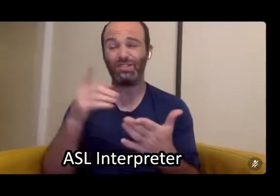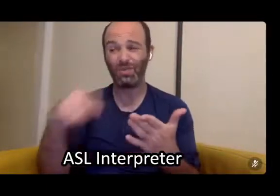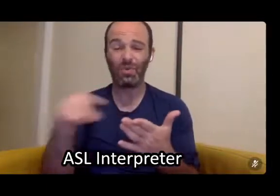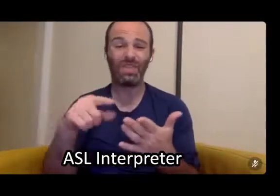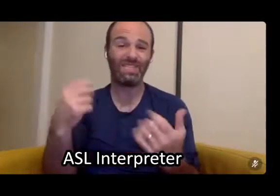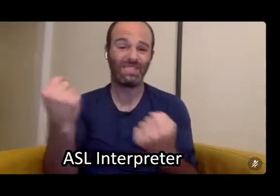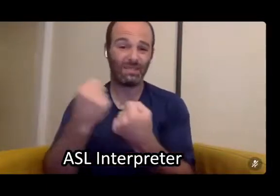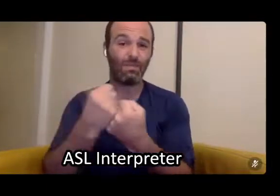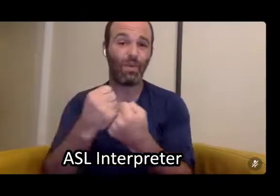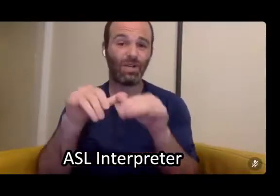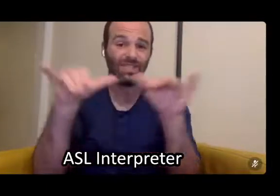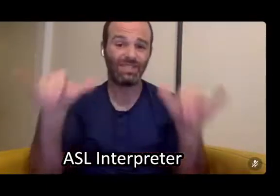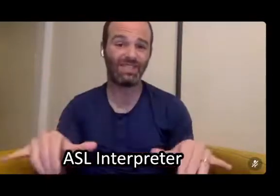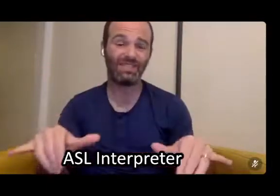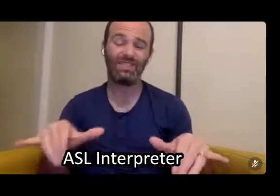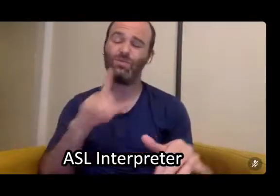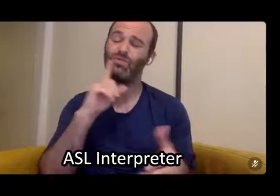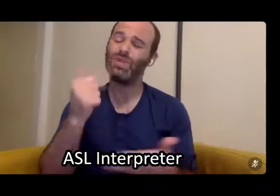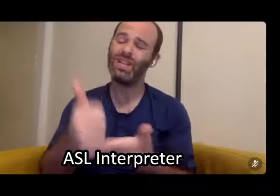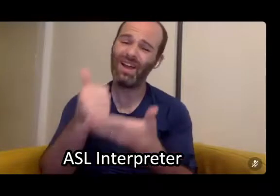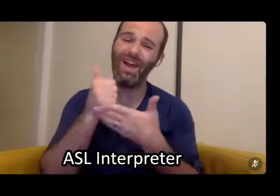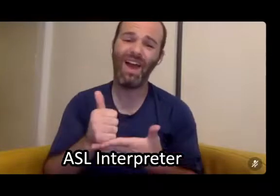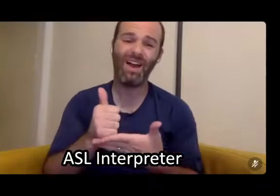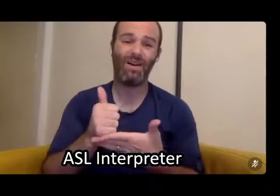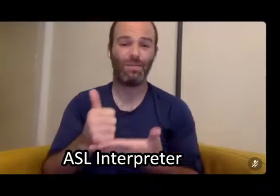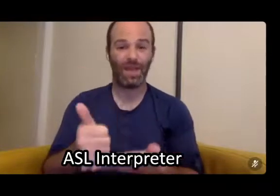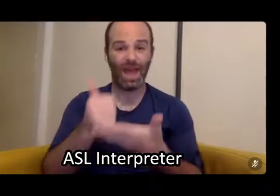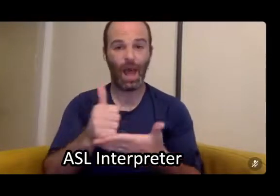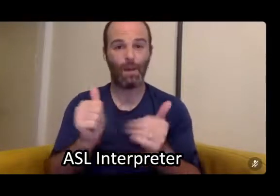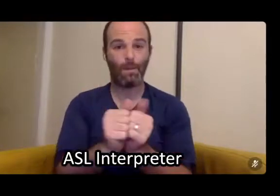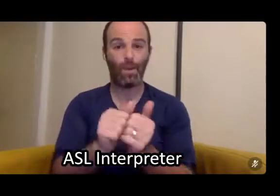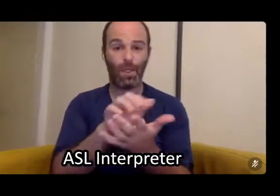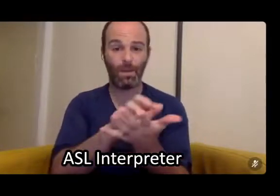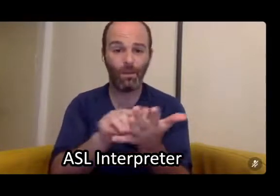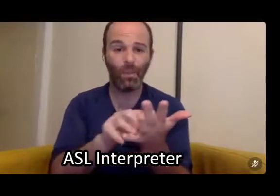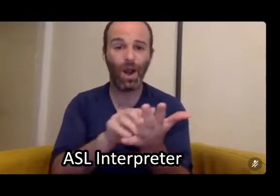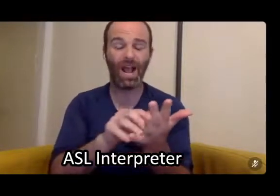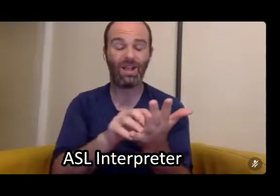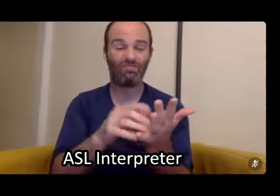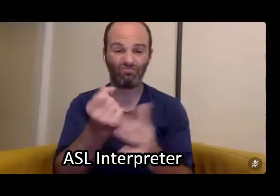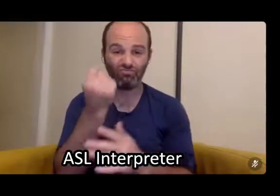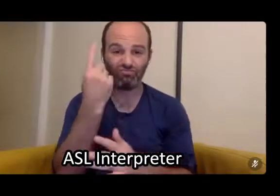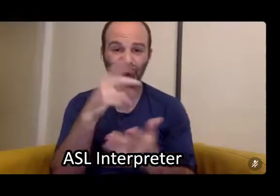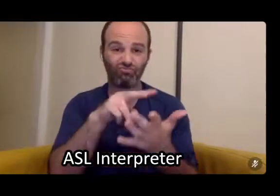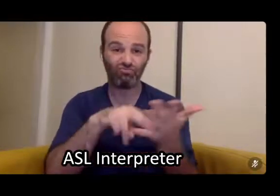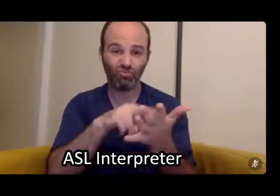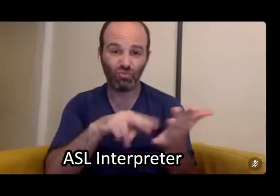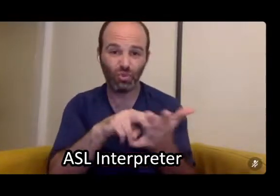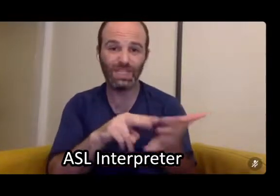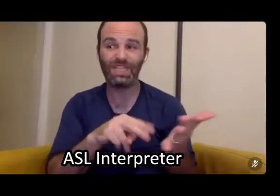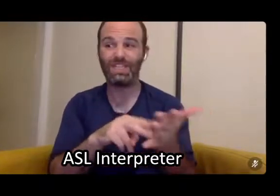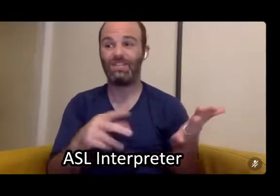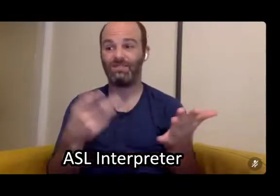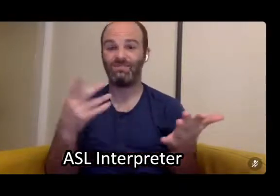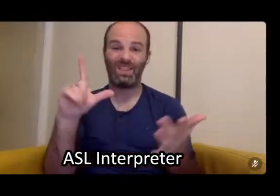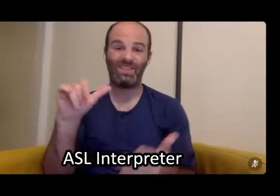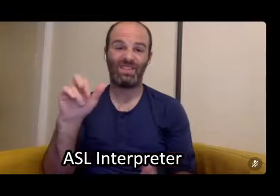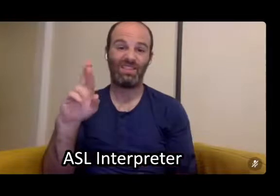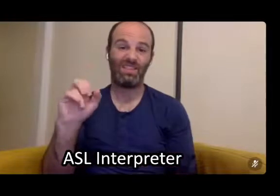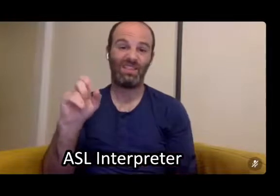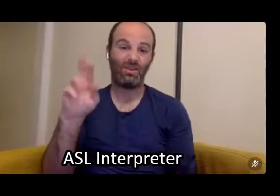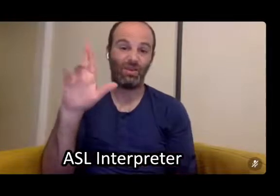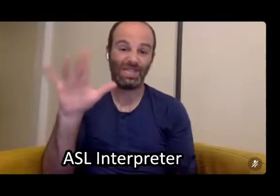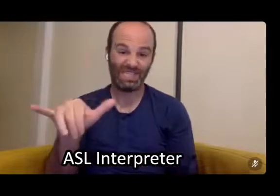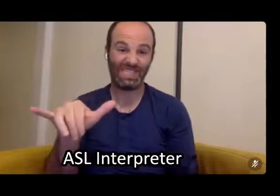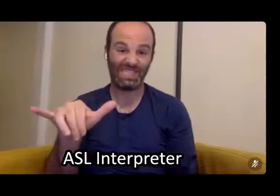help with things like Braille literacy. So yeah, thank you so much for everything you do, guys. Amazing.